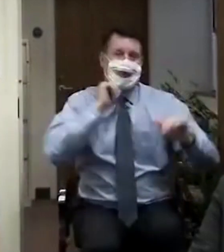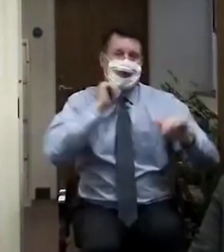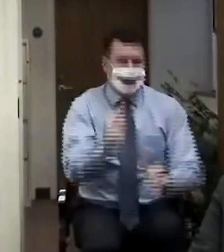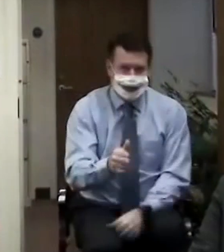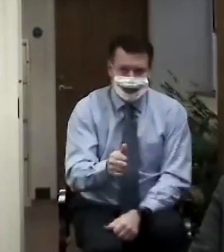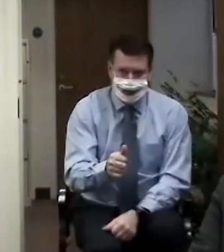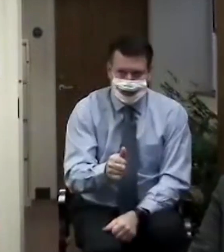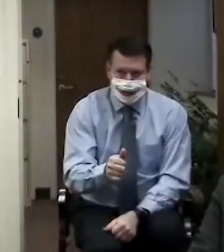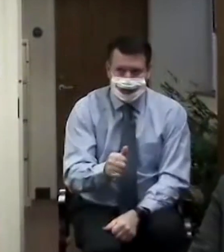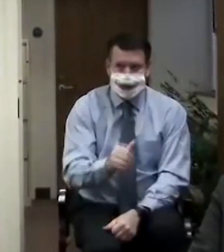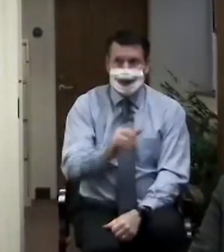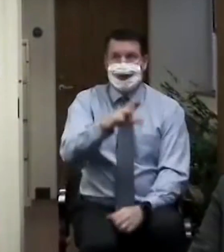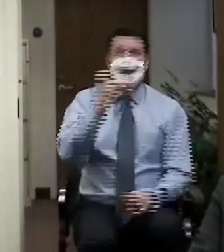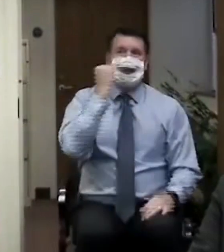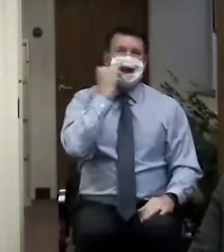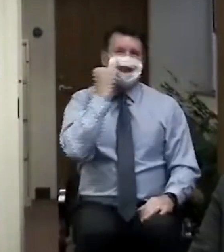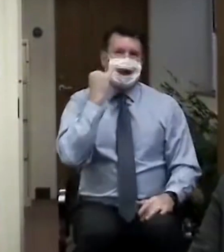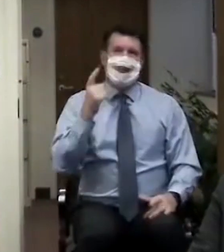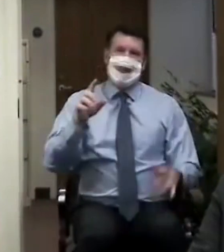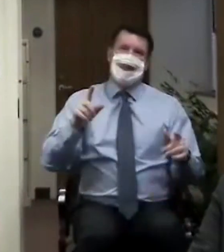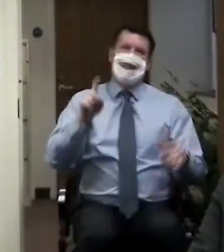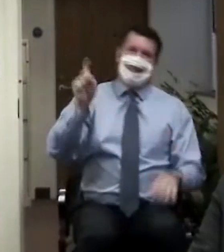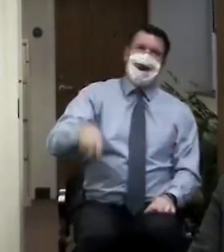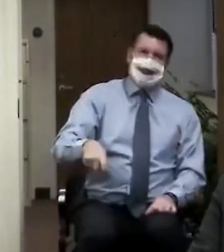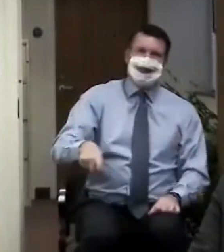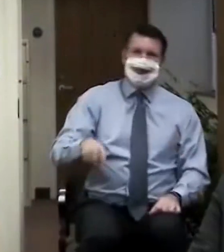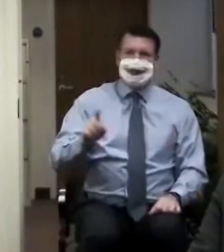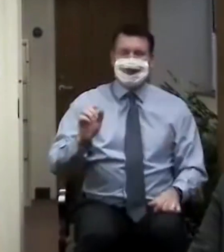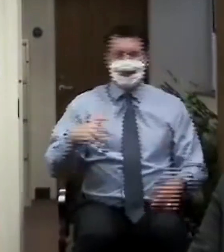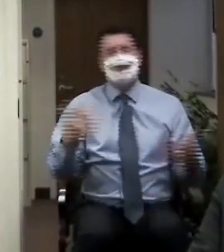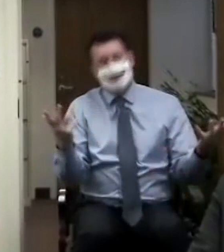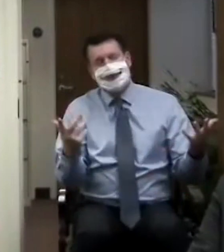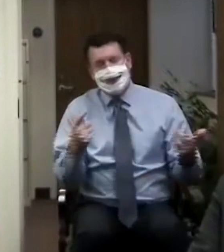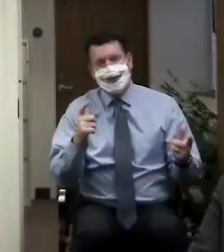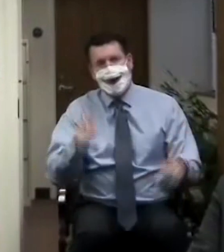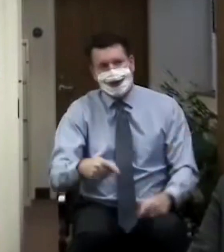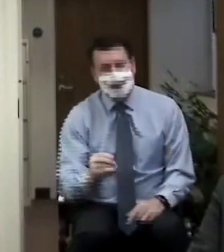in social distancing and masking, and I have